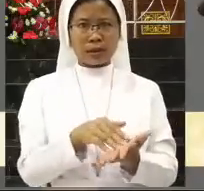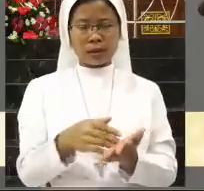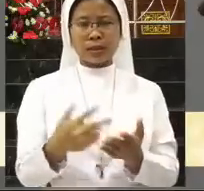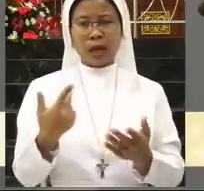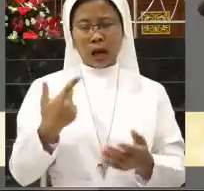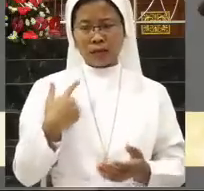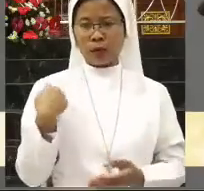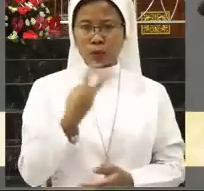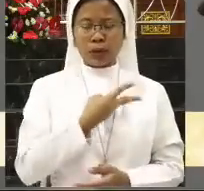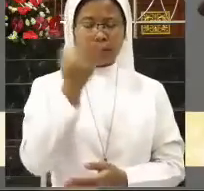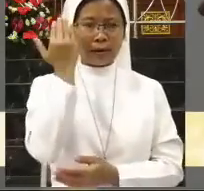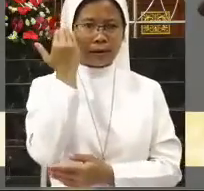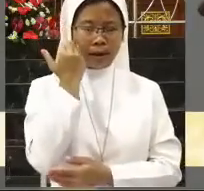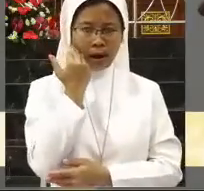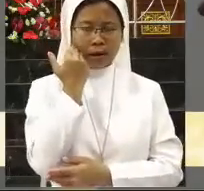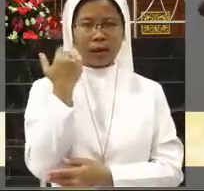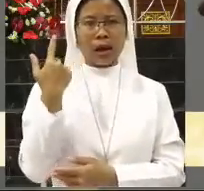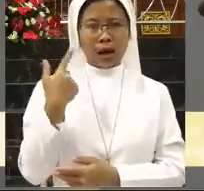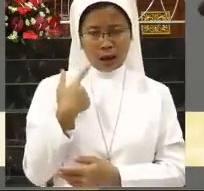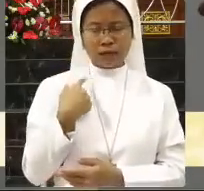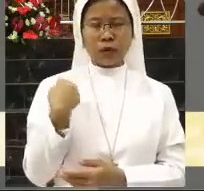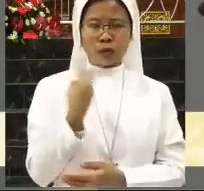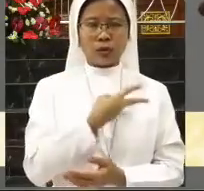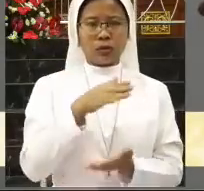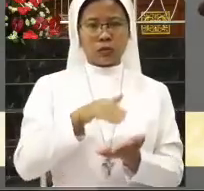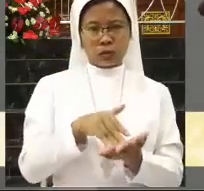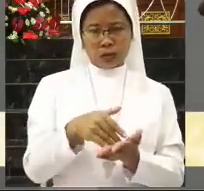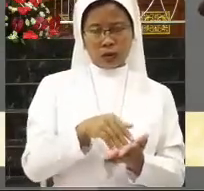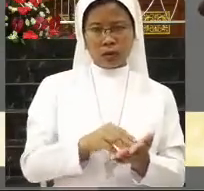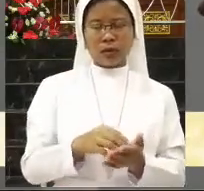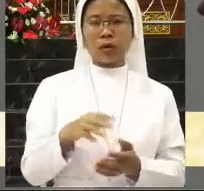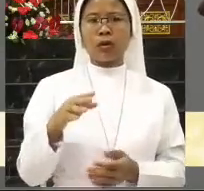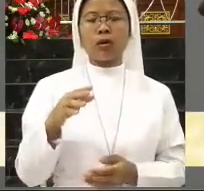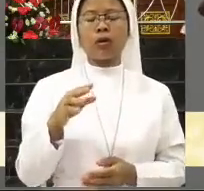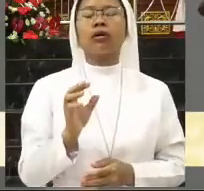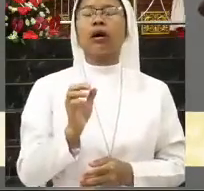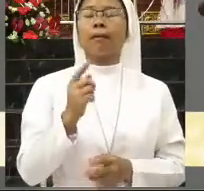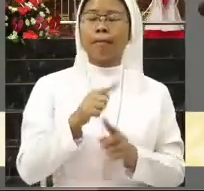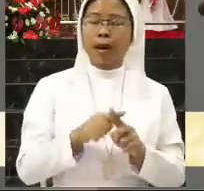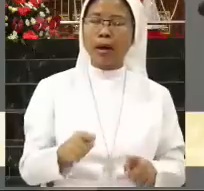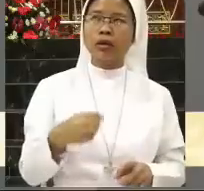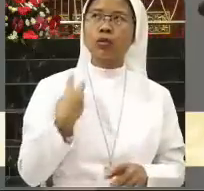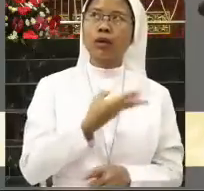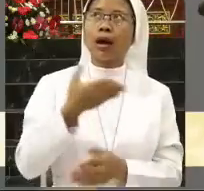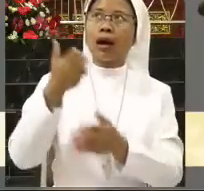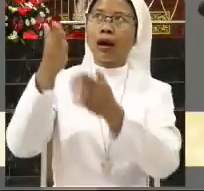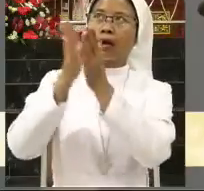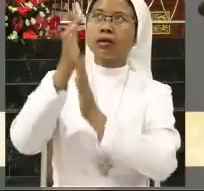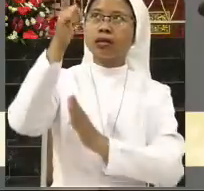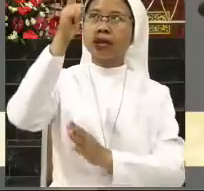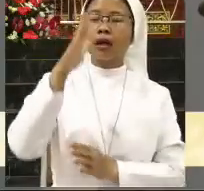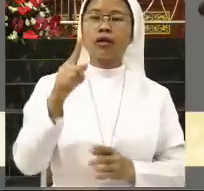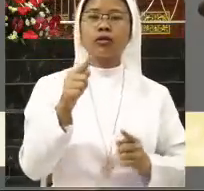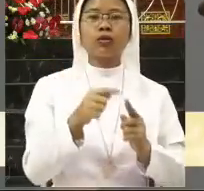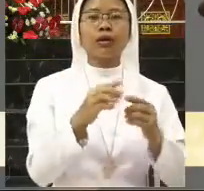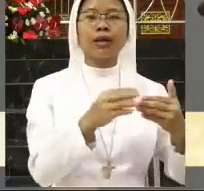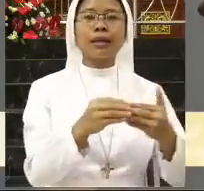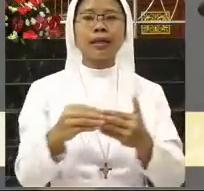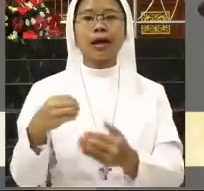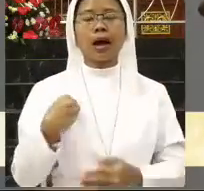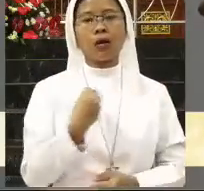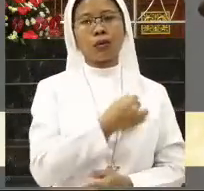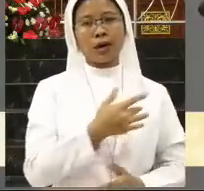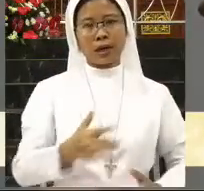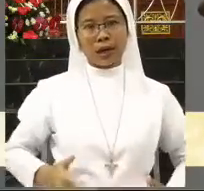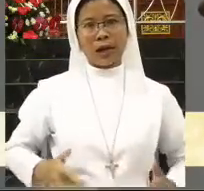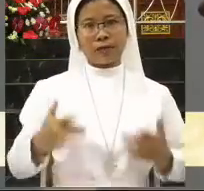defects, only then we allow God to redirect our lives to His plan for us. In other